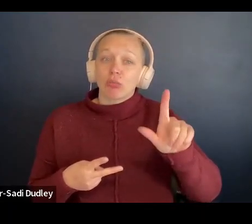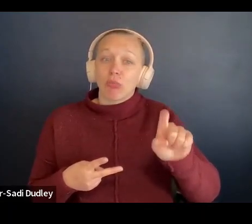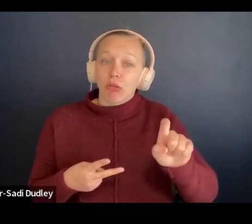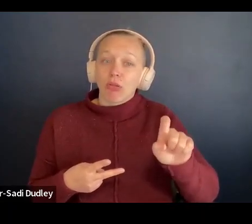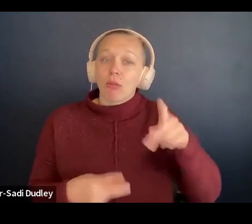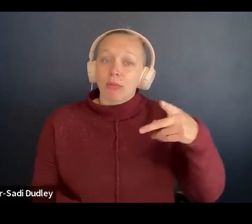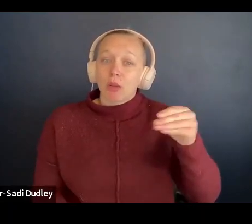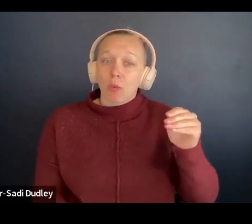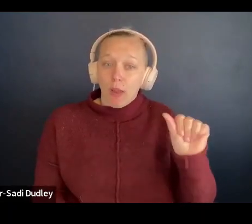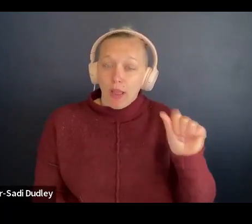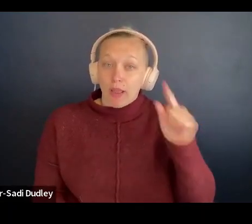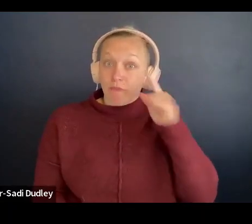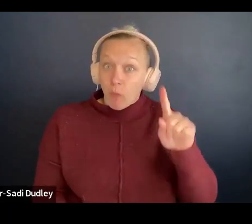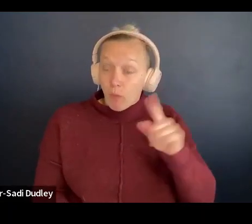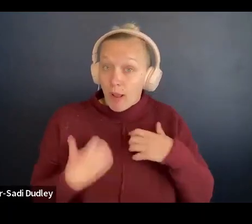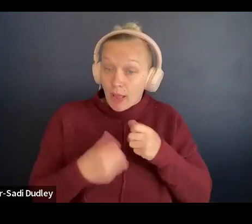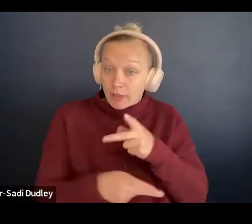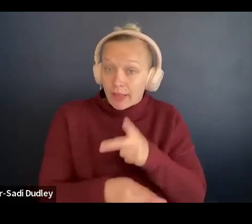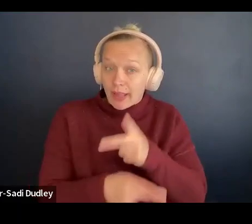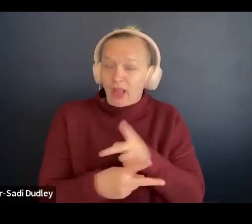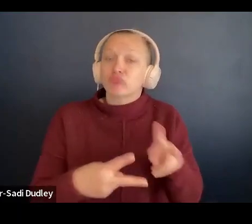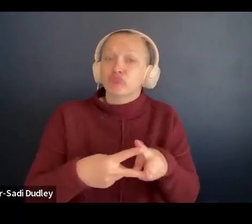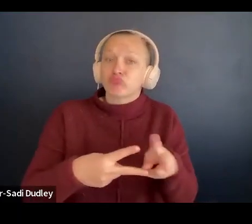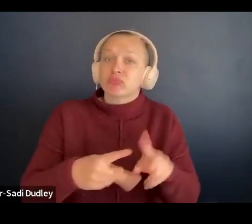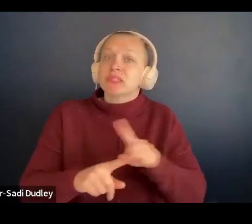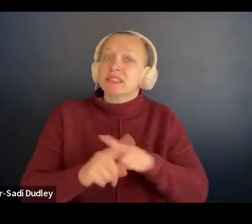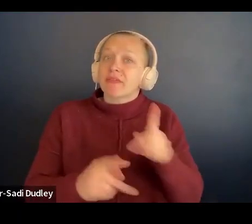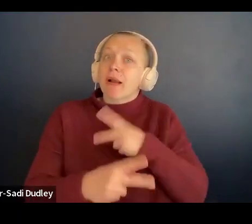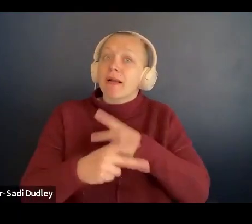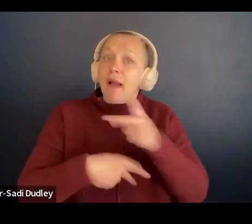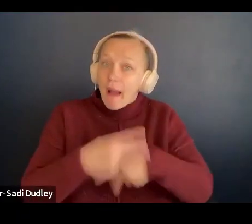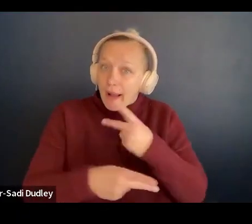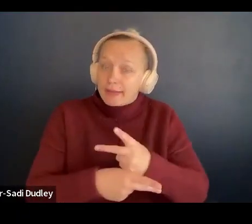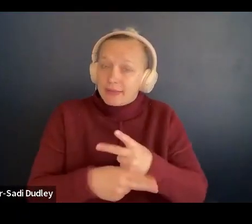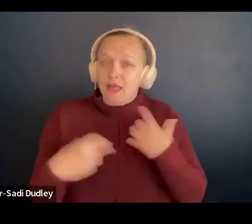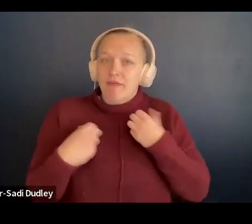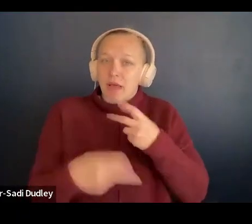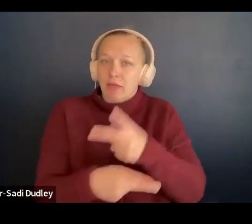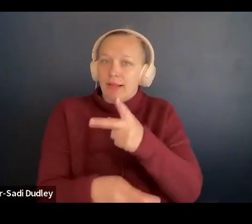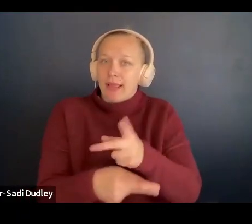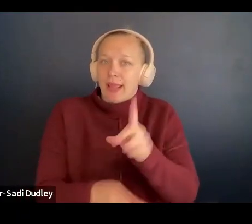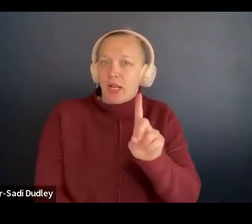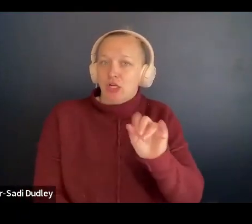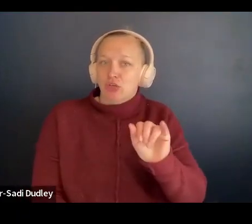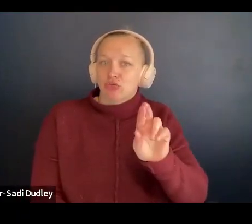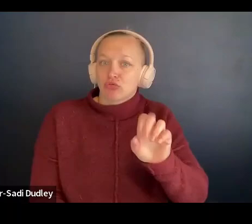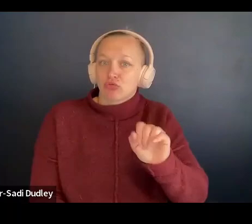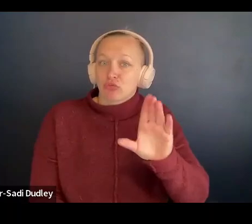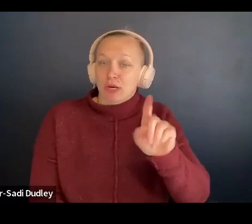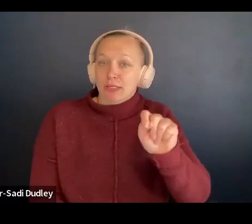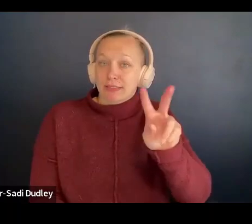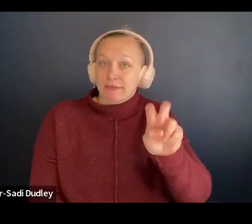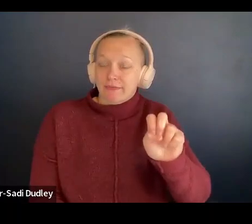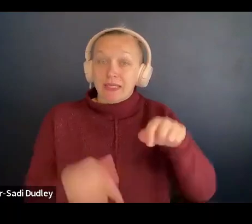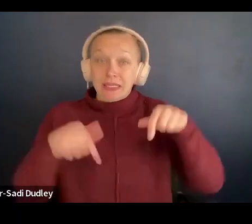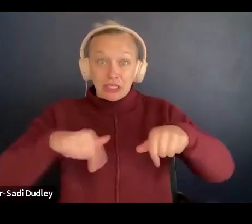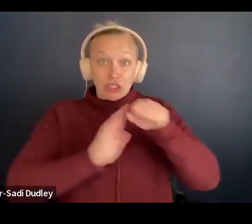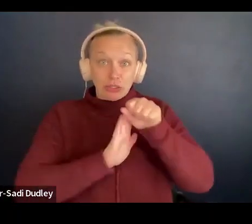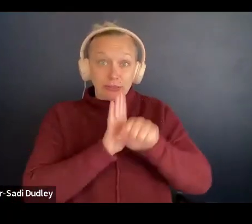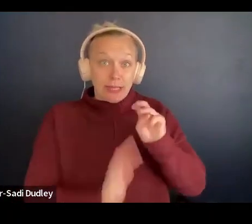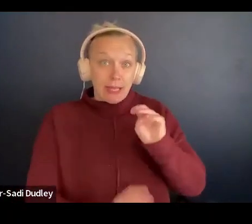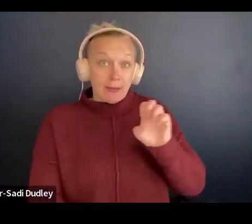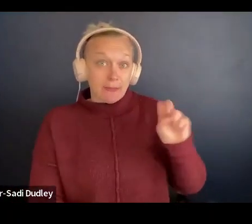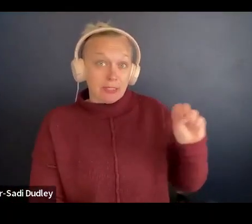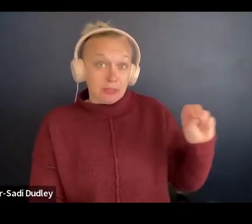healthcare are different types of advance directives. In Minnesota, the living will and durable power of attorney